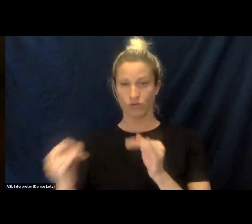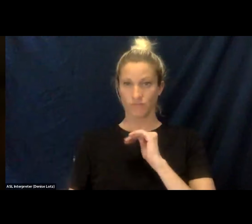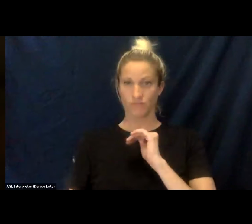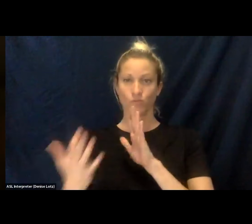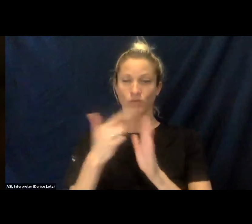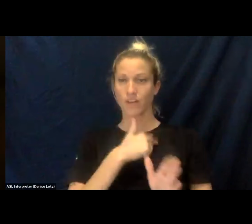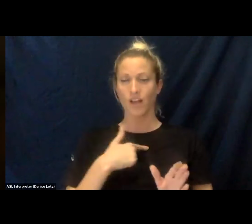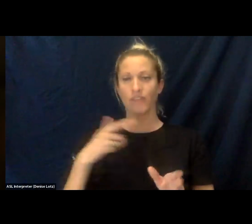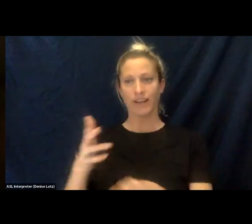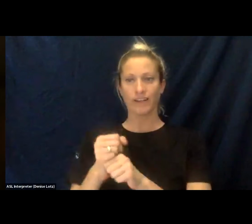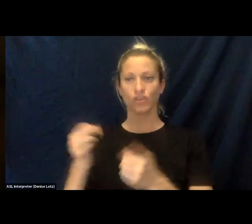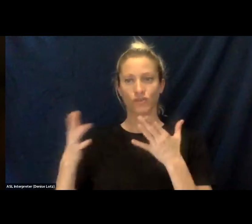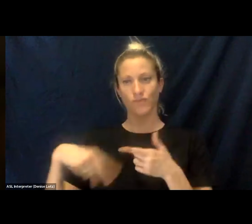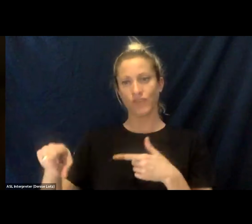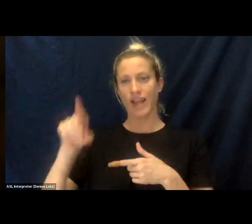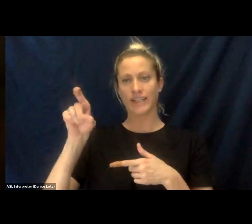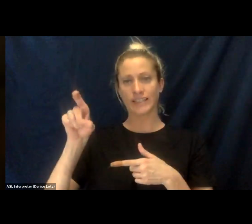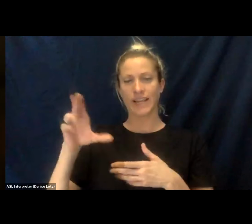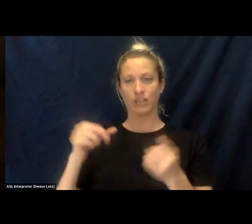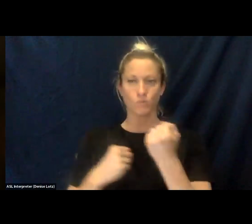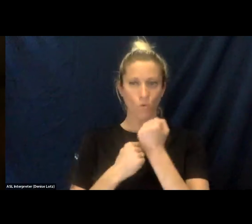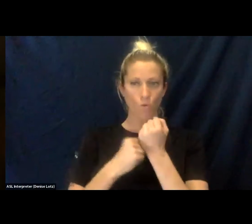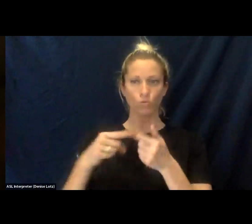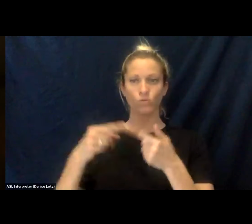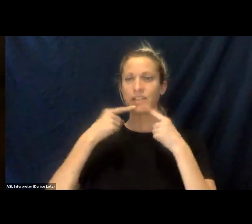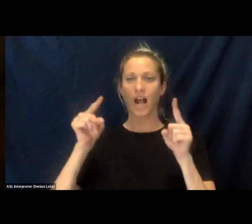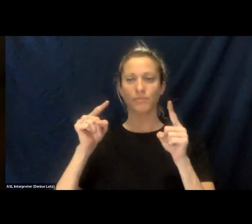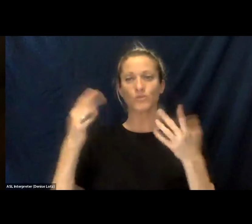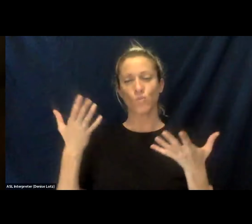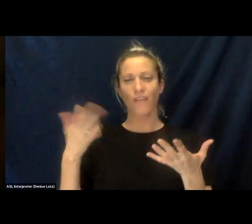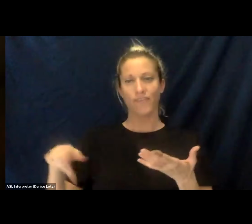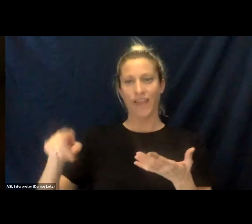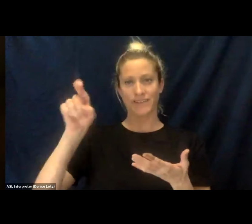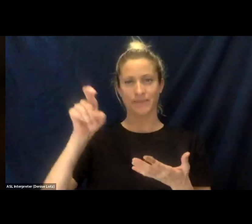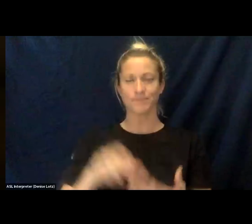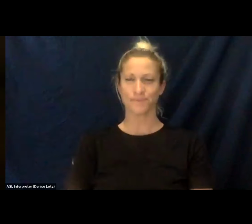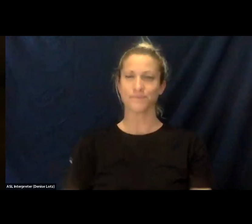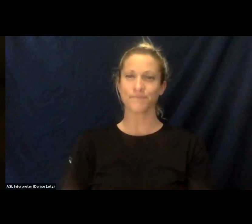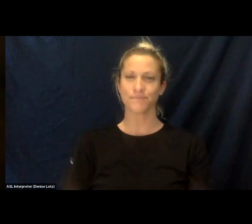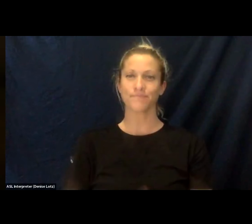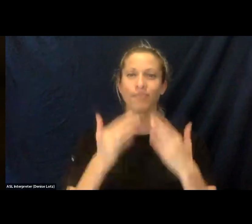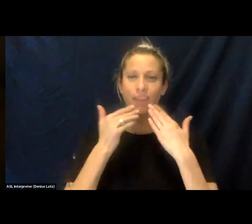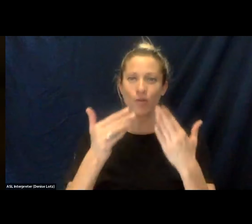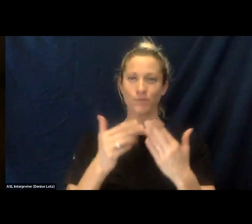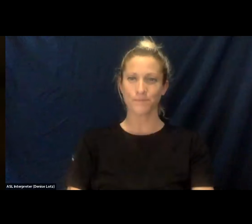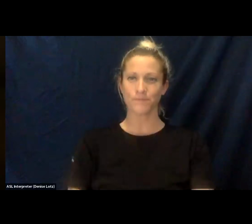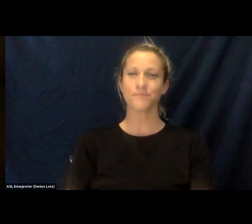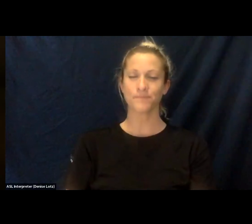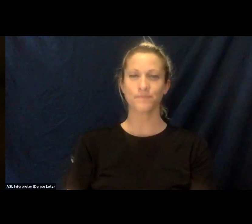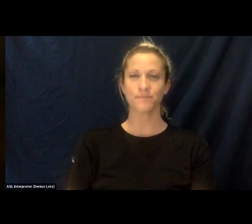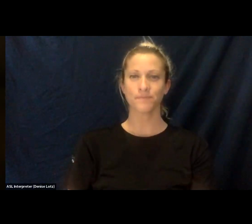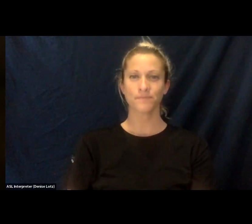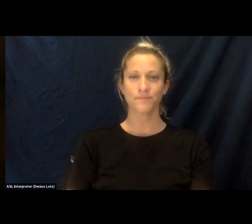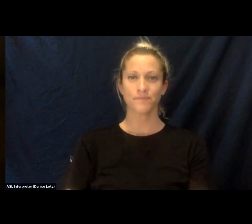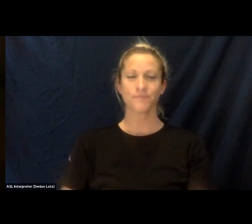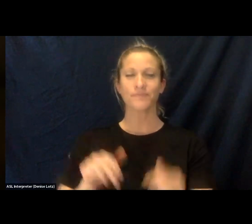to receive the services and support that they need to accomplish whatever it is that they need to. So thank you. AJ, I'm